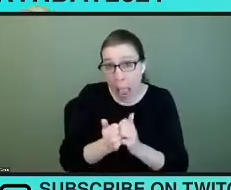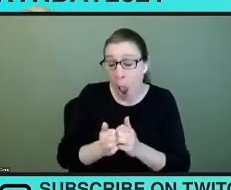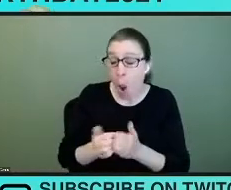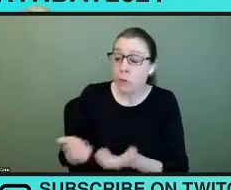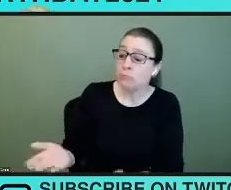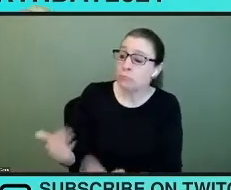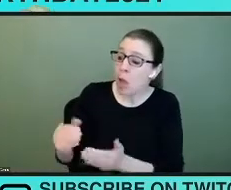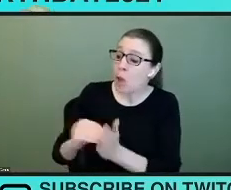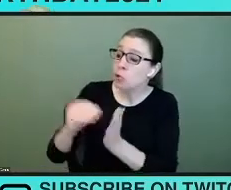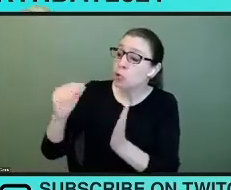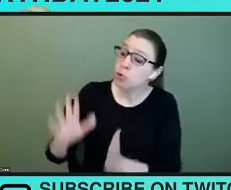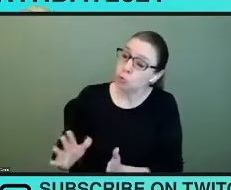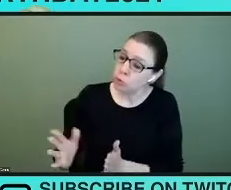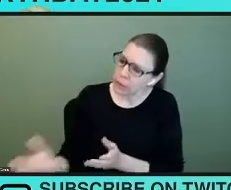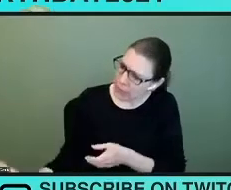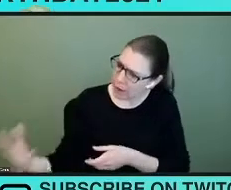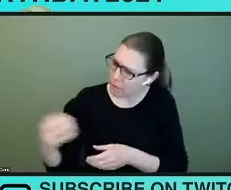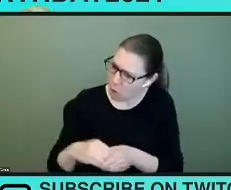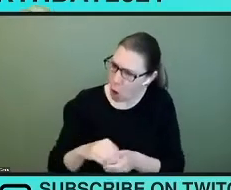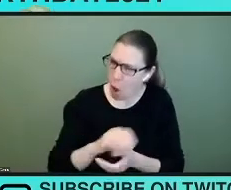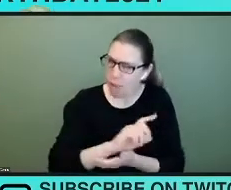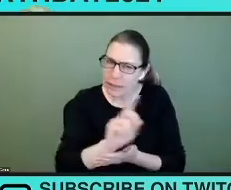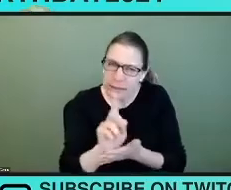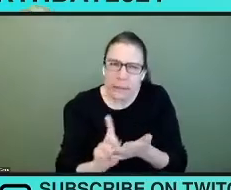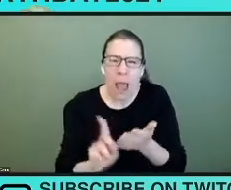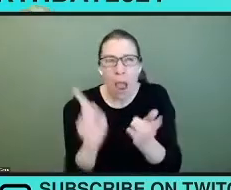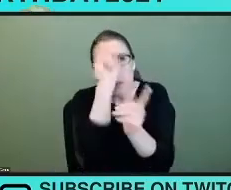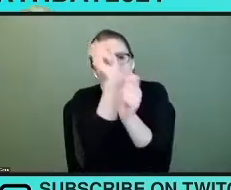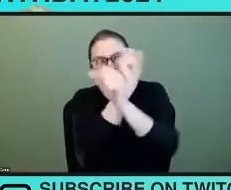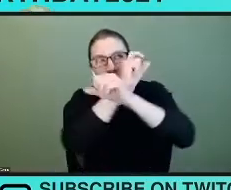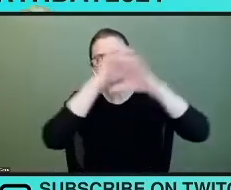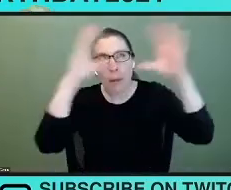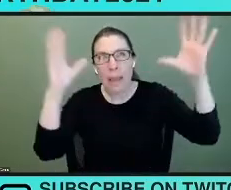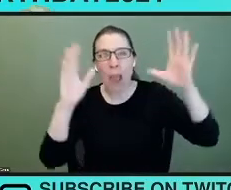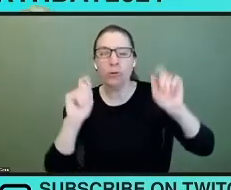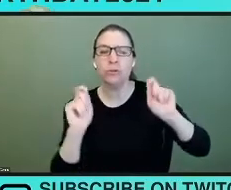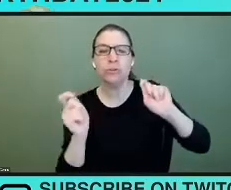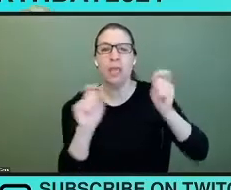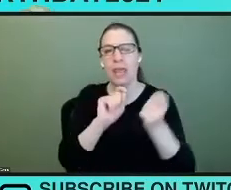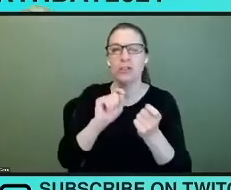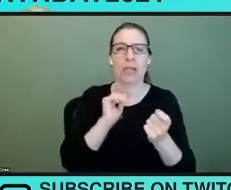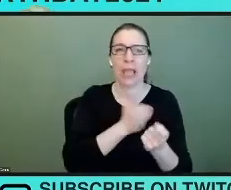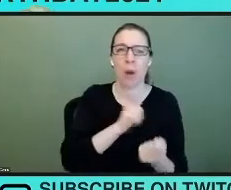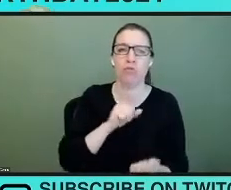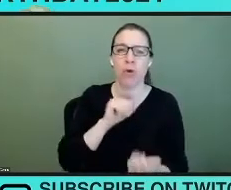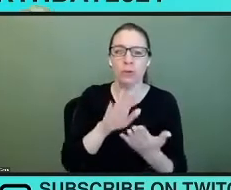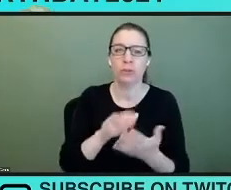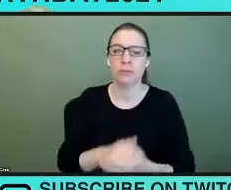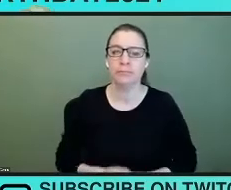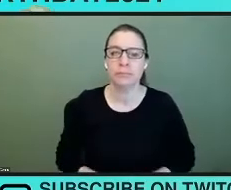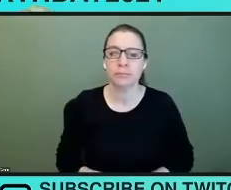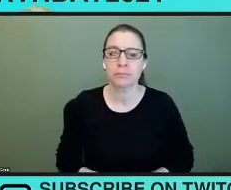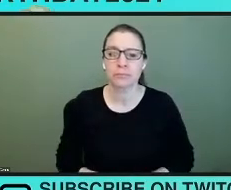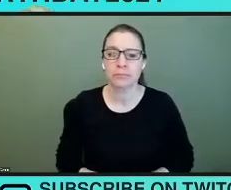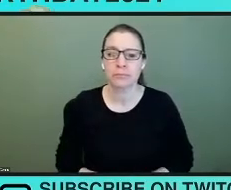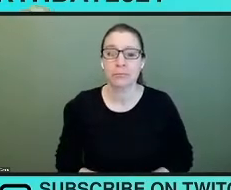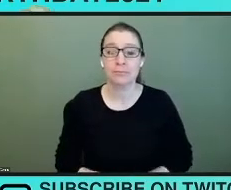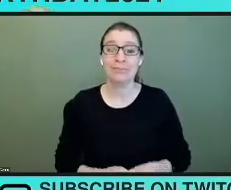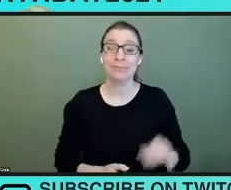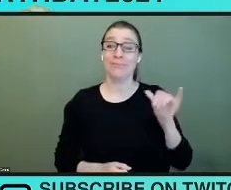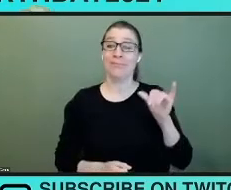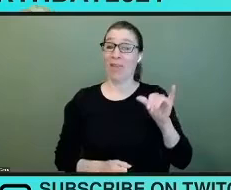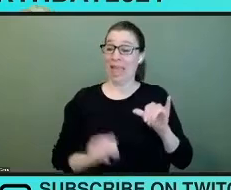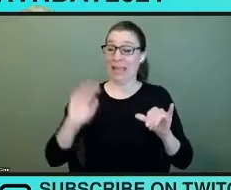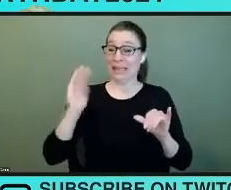these reactors and think about processes in a slightly different way. Yeah, so fun basic science research is what we're trying to